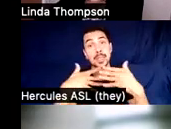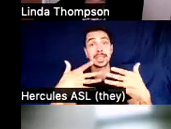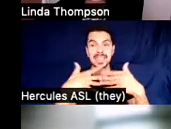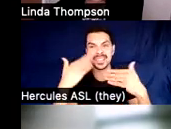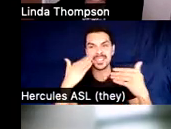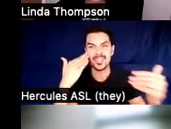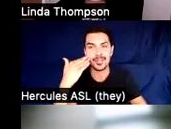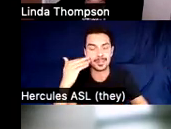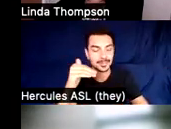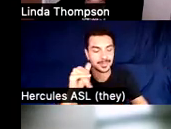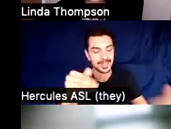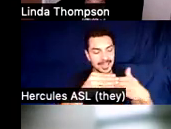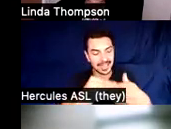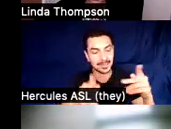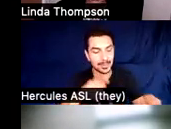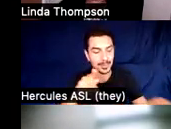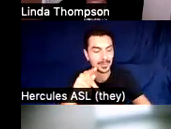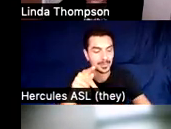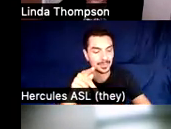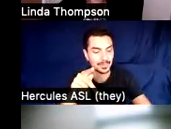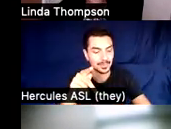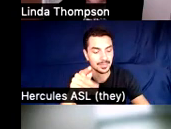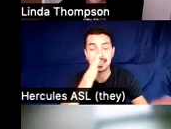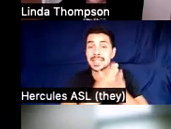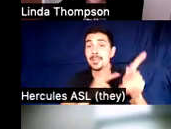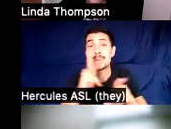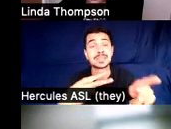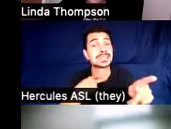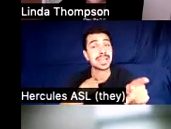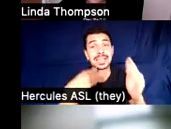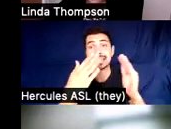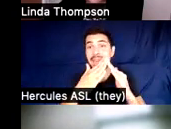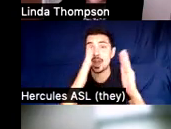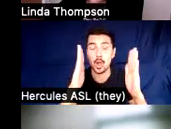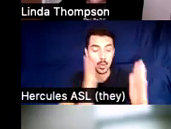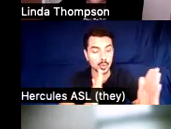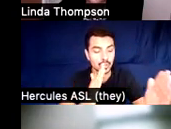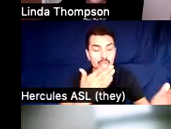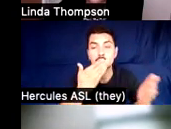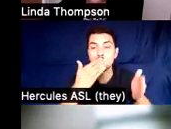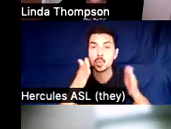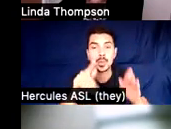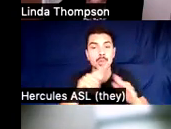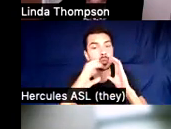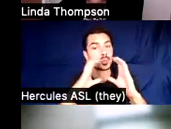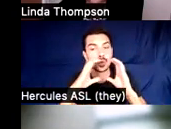and led people, because some people are stuck in the house. So it would be good to have some way to